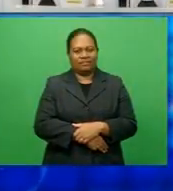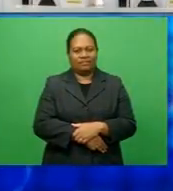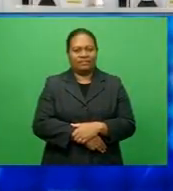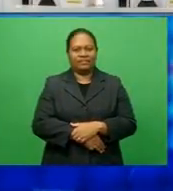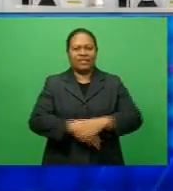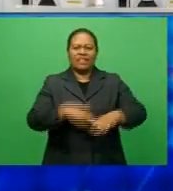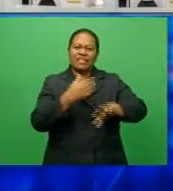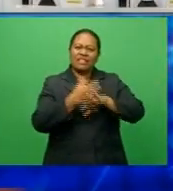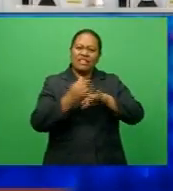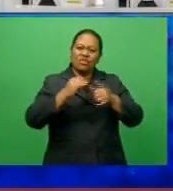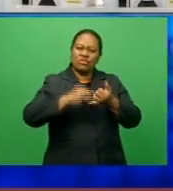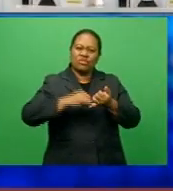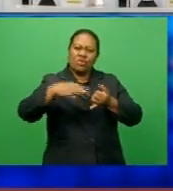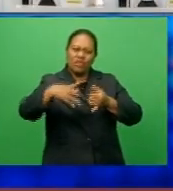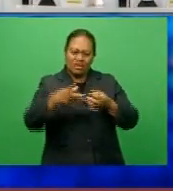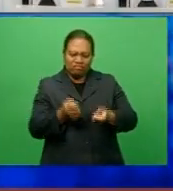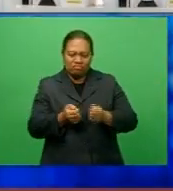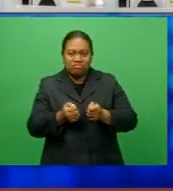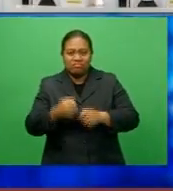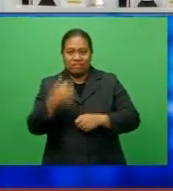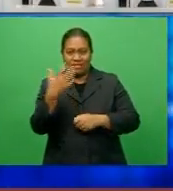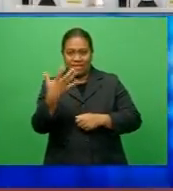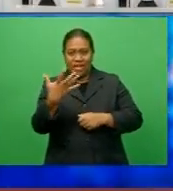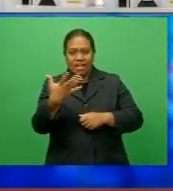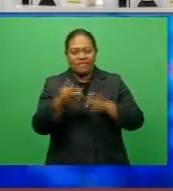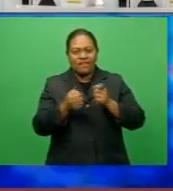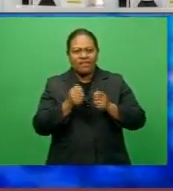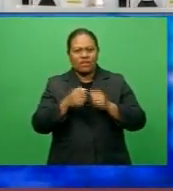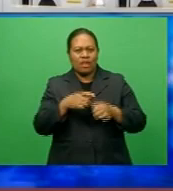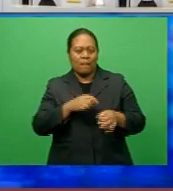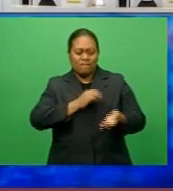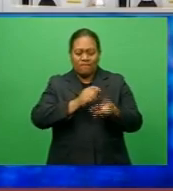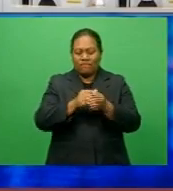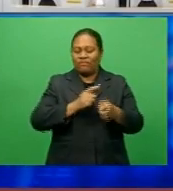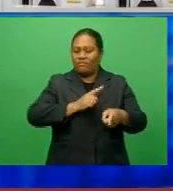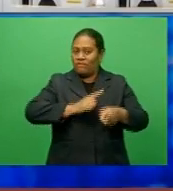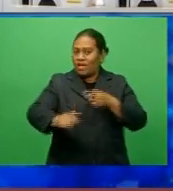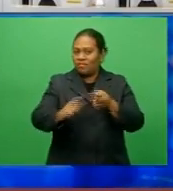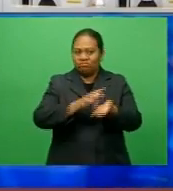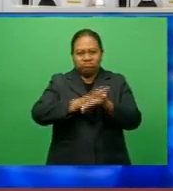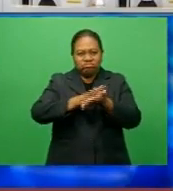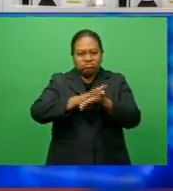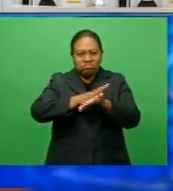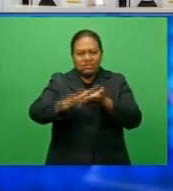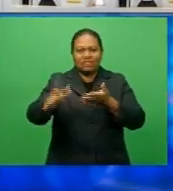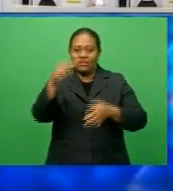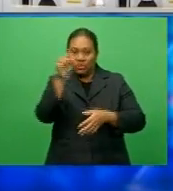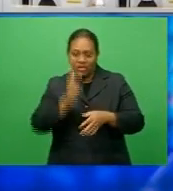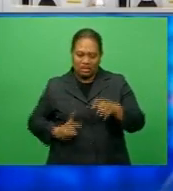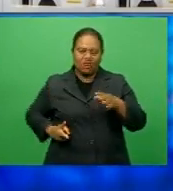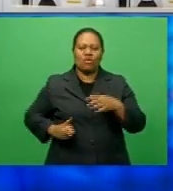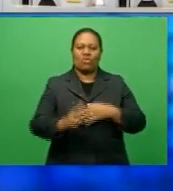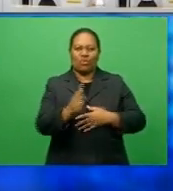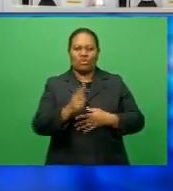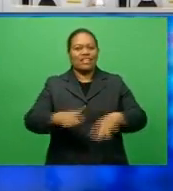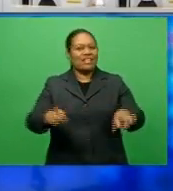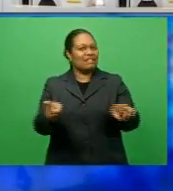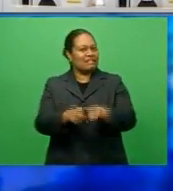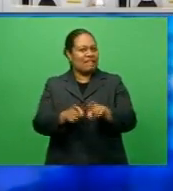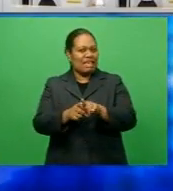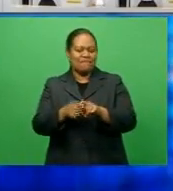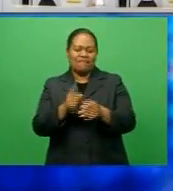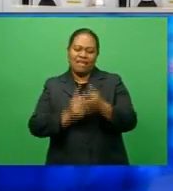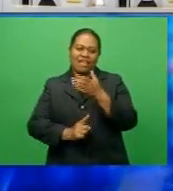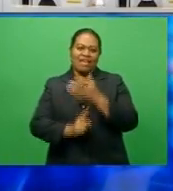The new Sony PlayStation 5 video game sold out quickly around the world since its launch today, and it's the same scenario here at